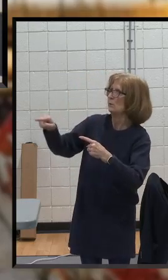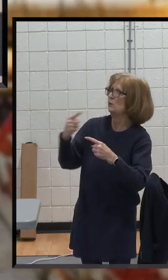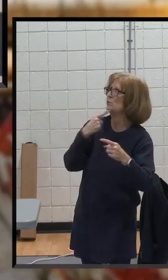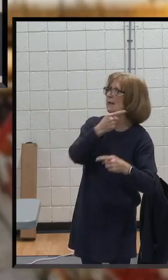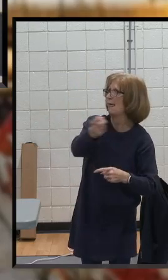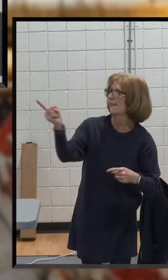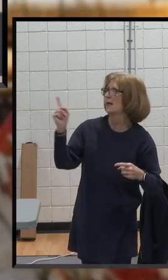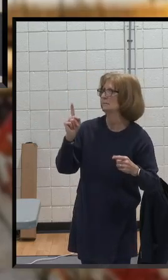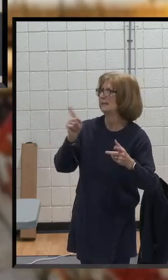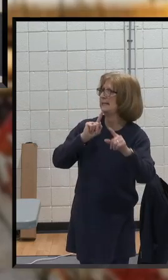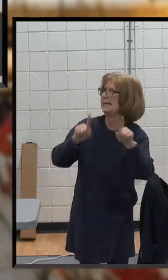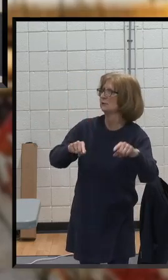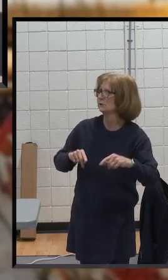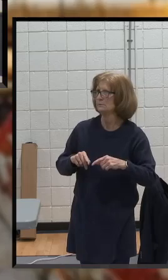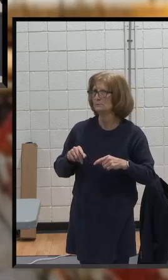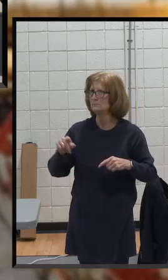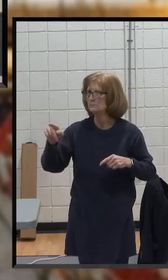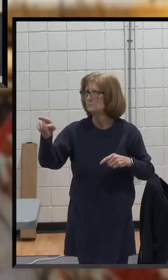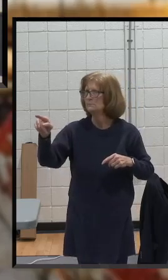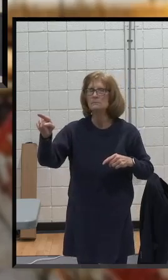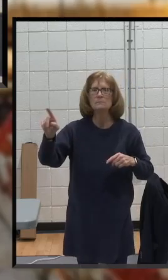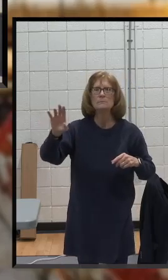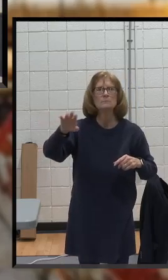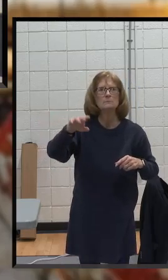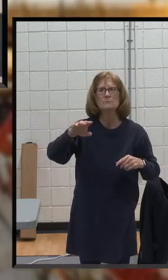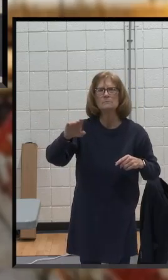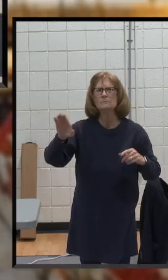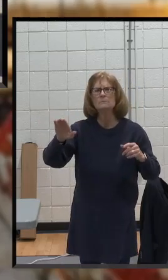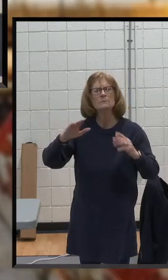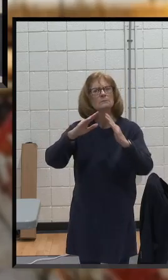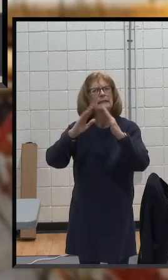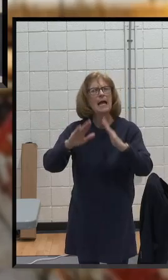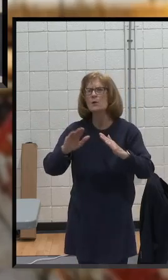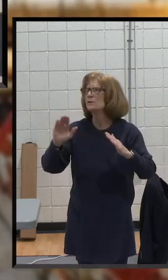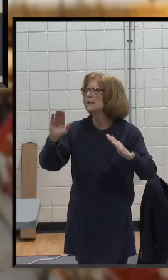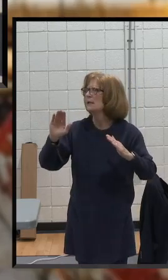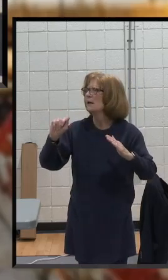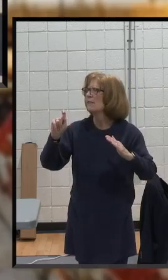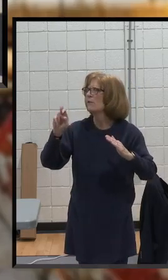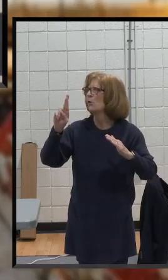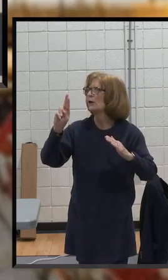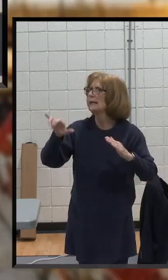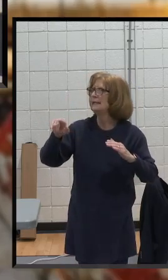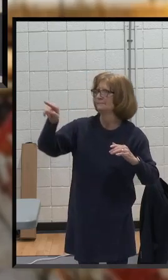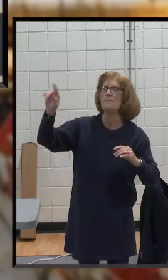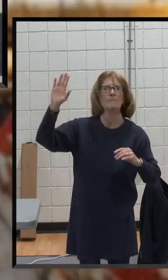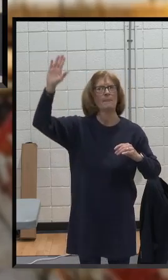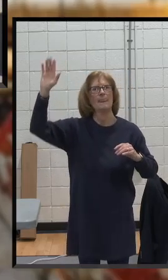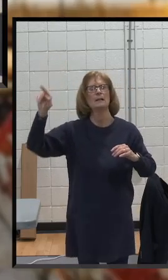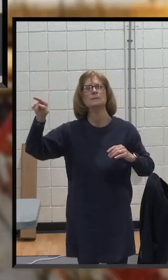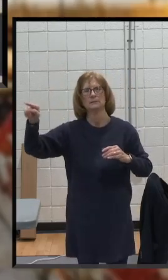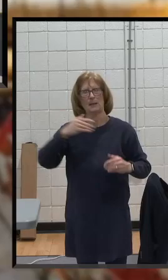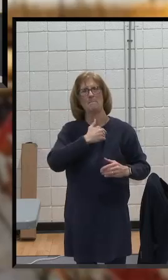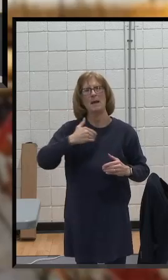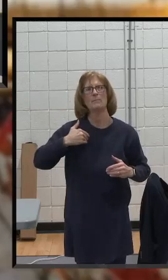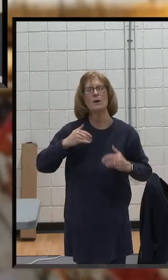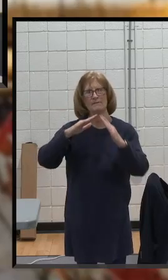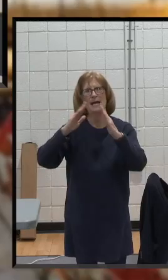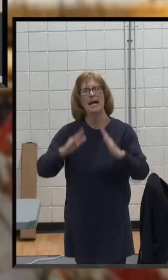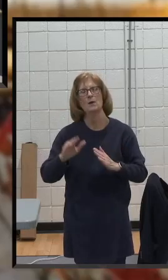happening? Do we have a contact here from Housing Authority that can provide sort of a liaison? Okay.